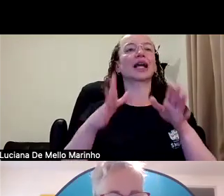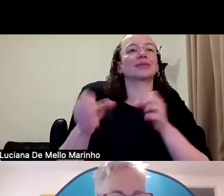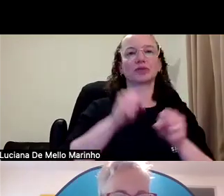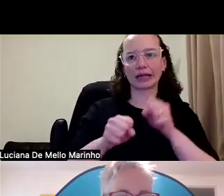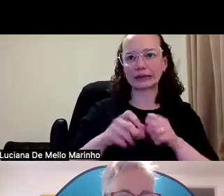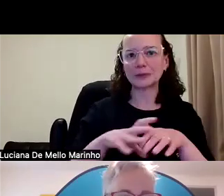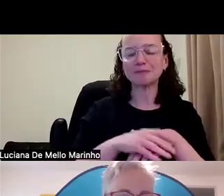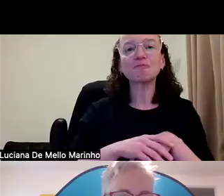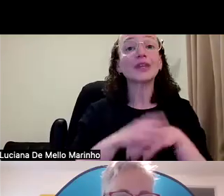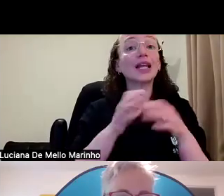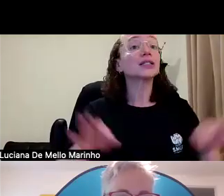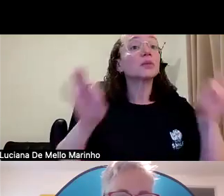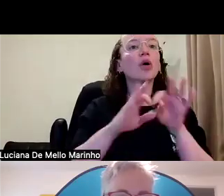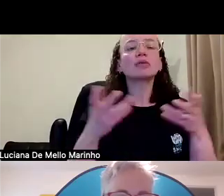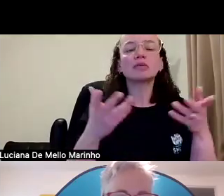strategies.